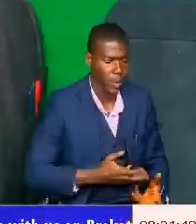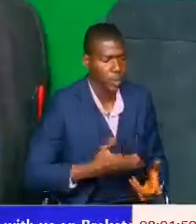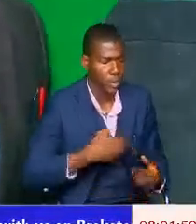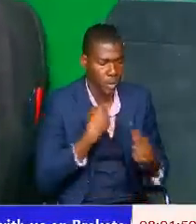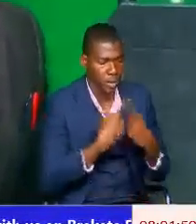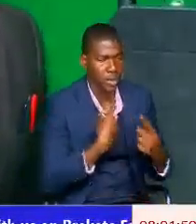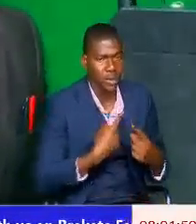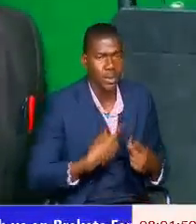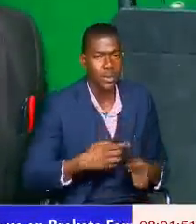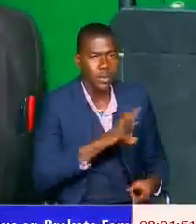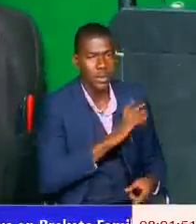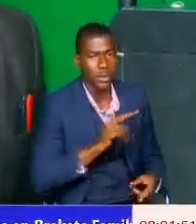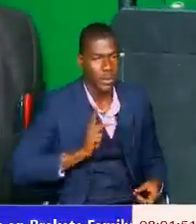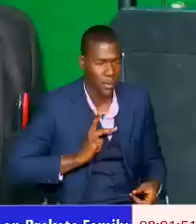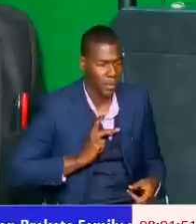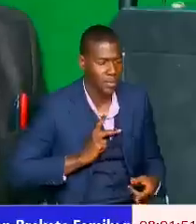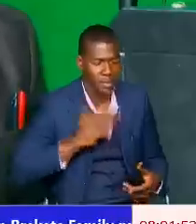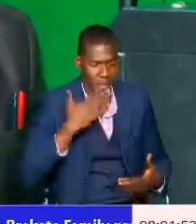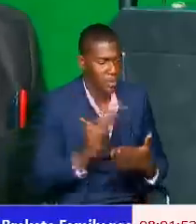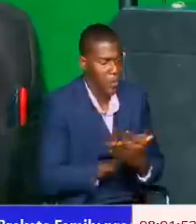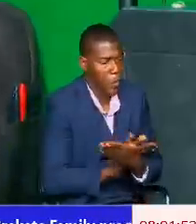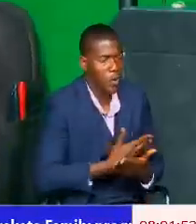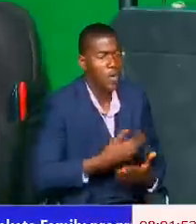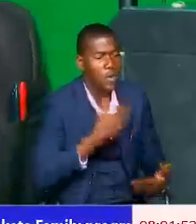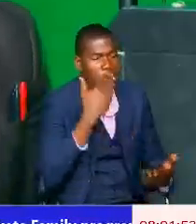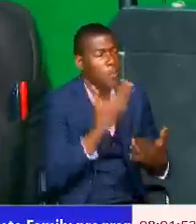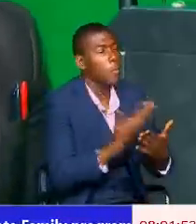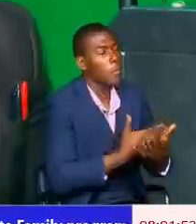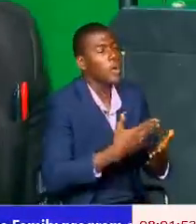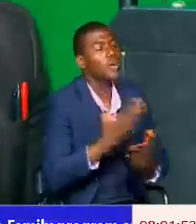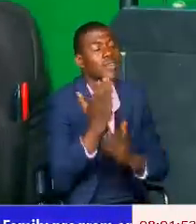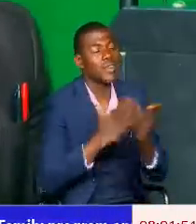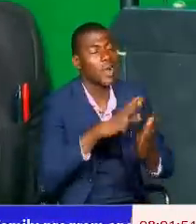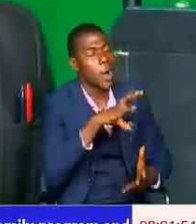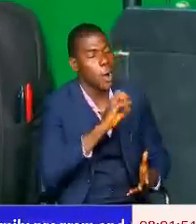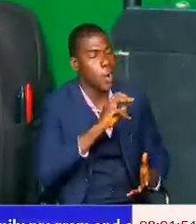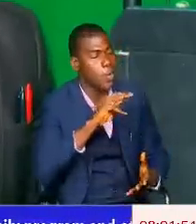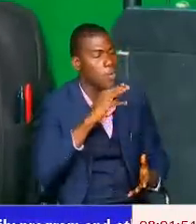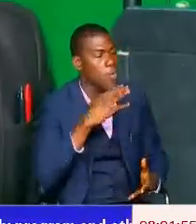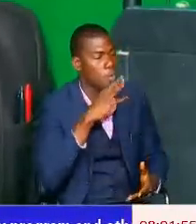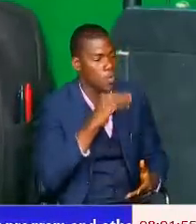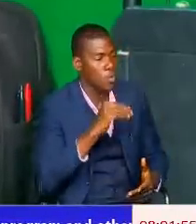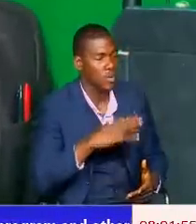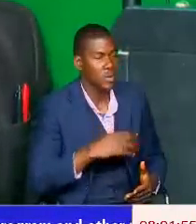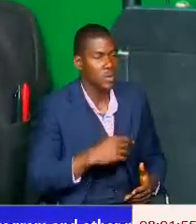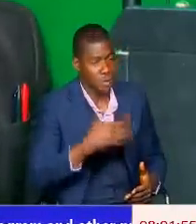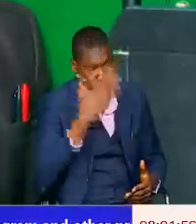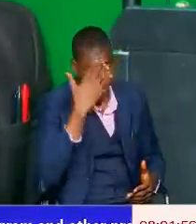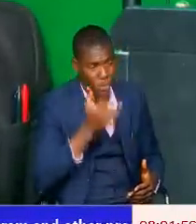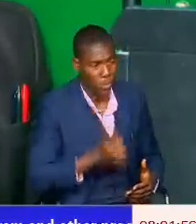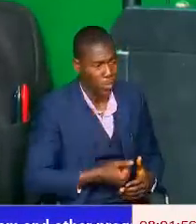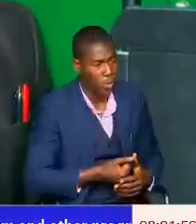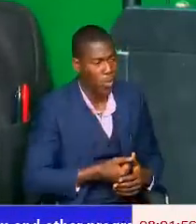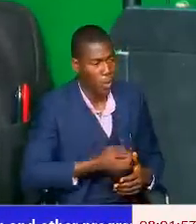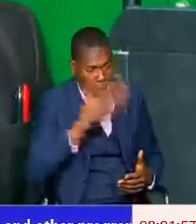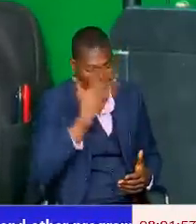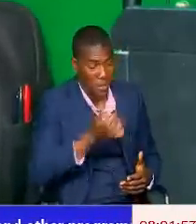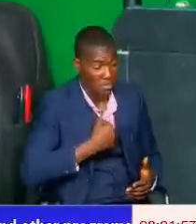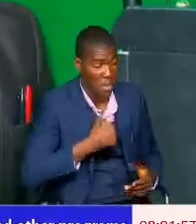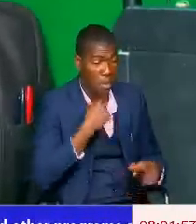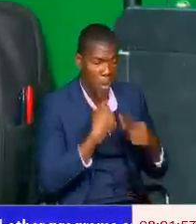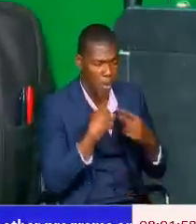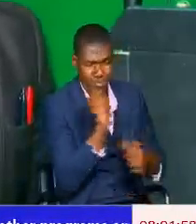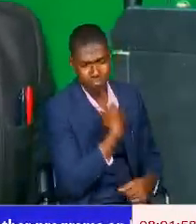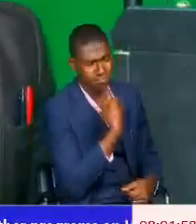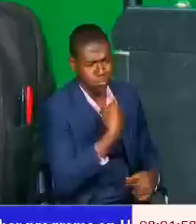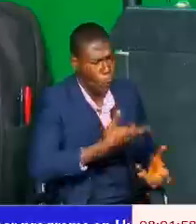morning. Madam Servicom, good morning. Good morning. You see why my mouth been the do me for